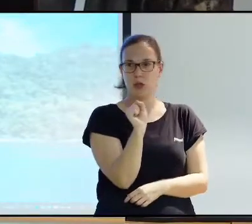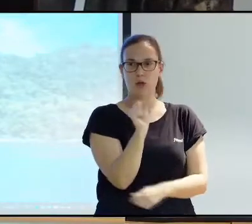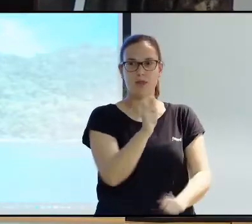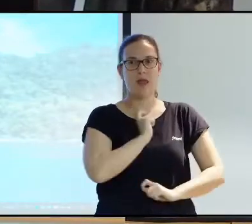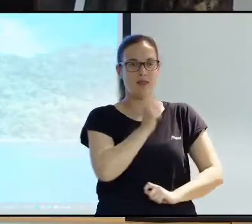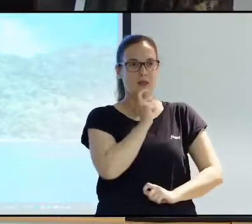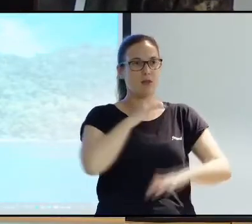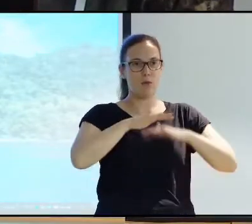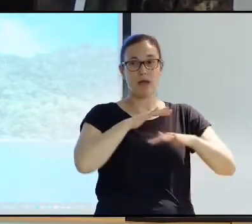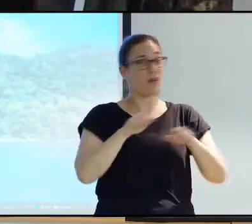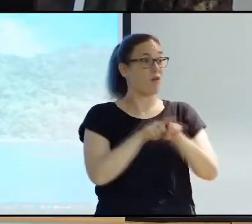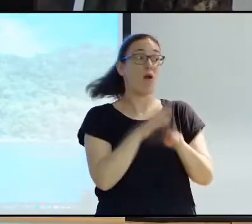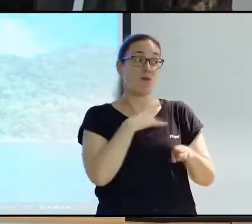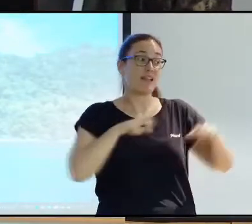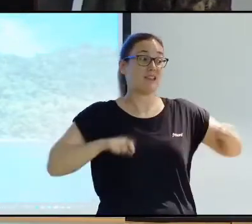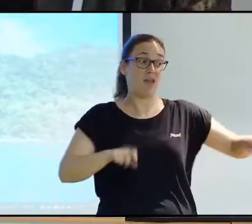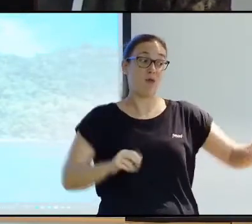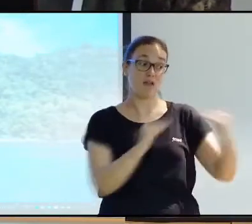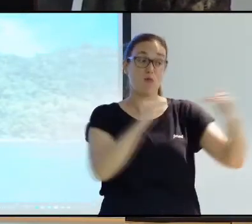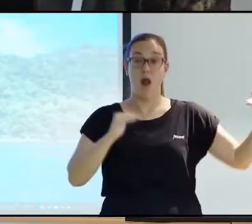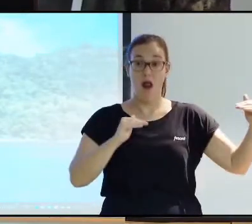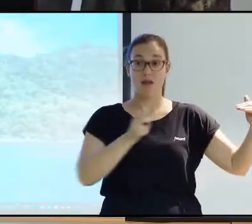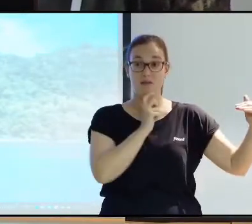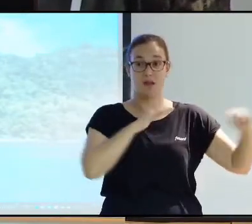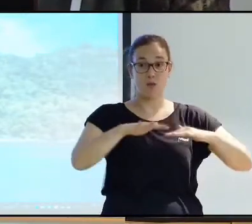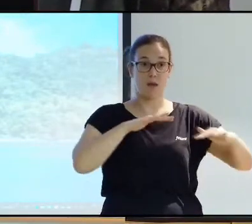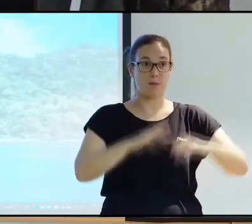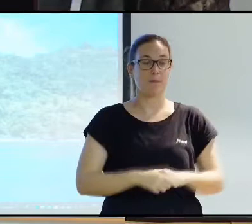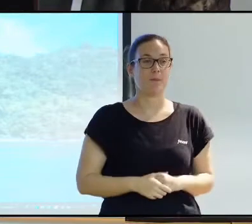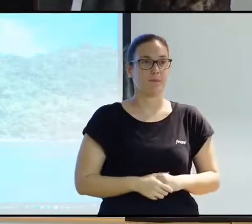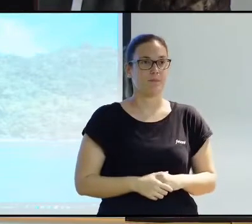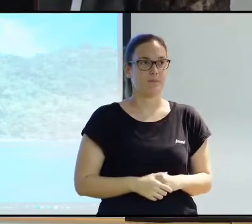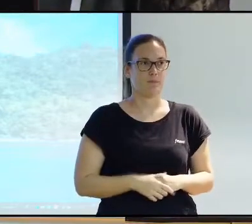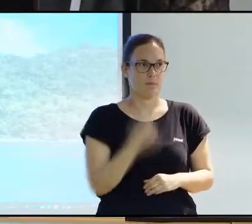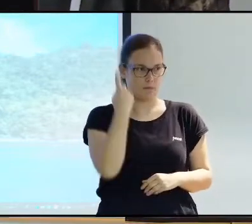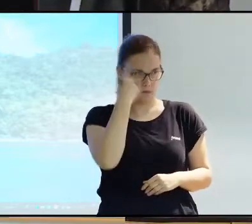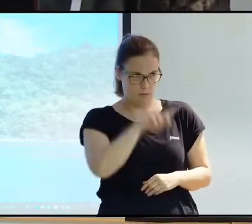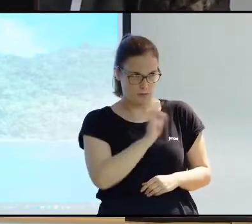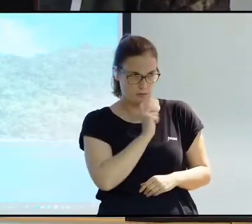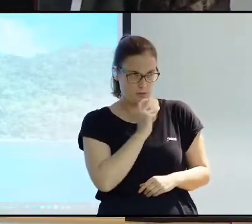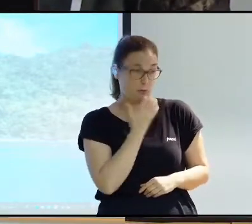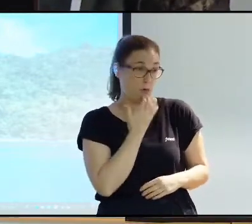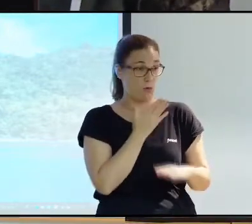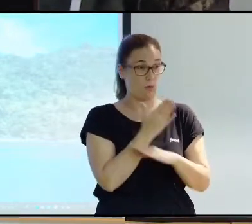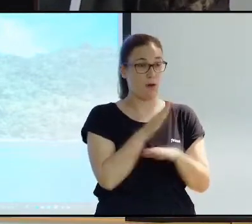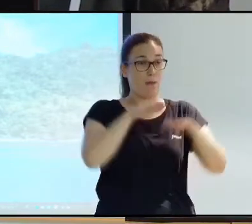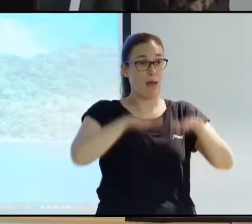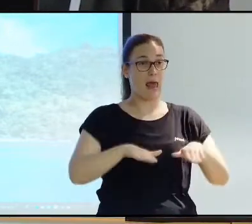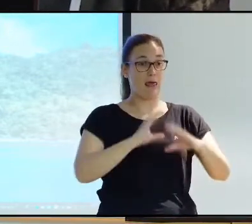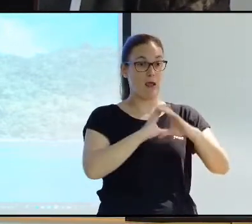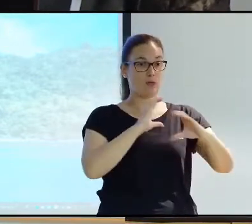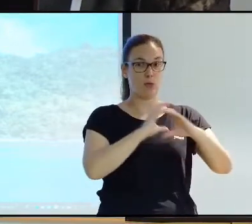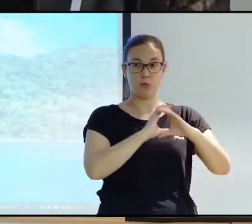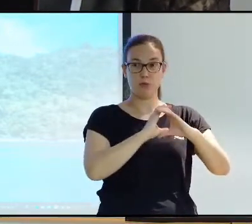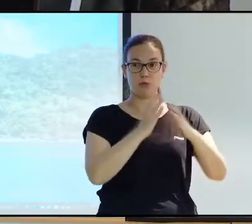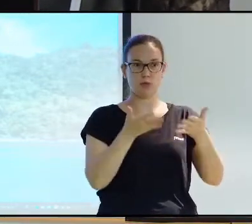us afraid. And for example, because do you know how hard it is when you are at a bus